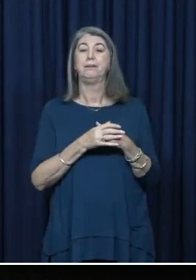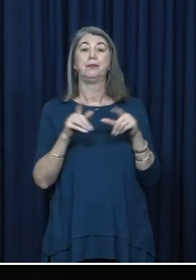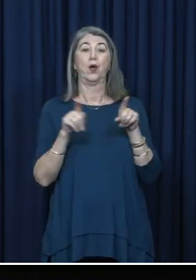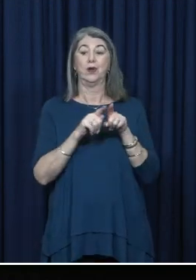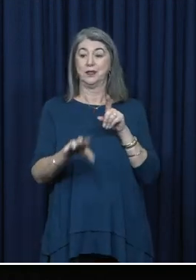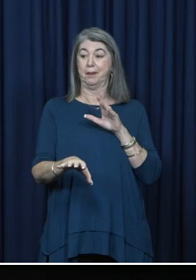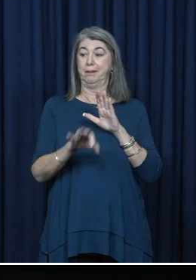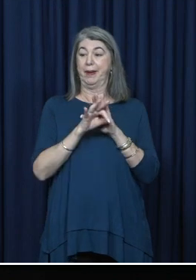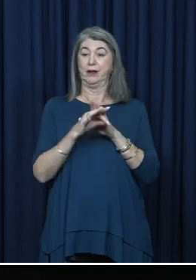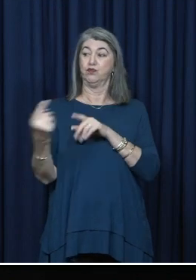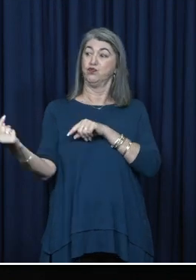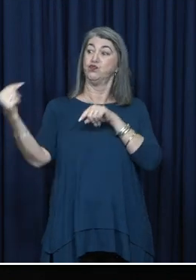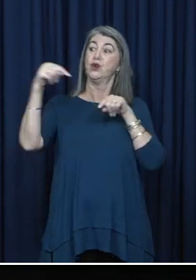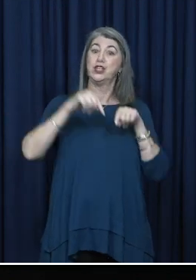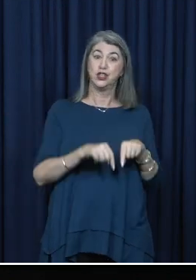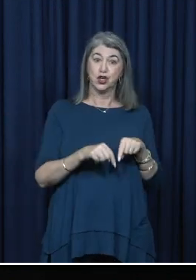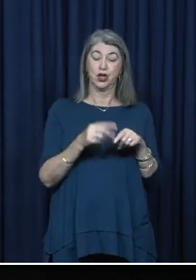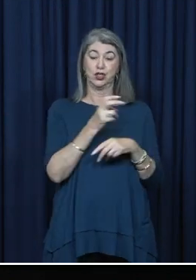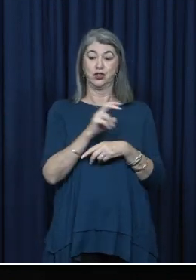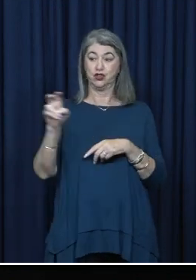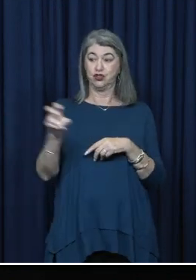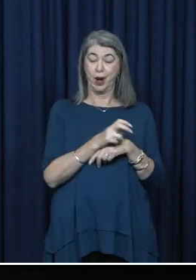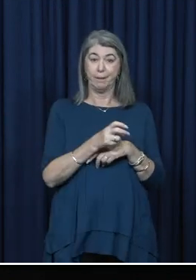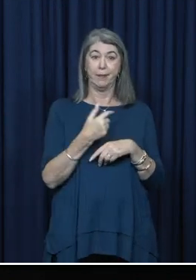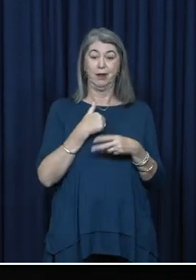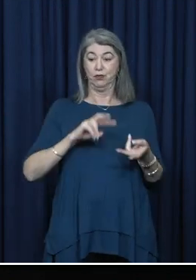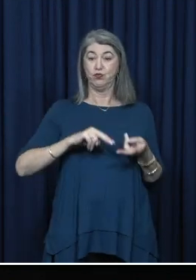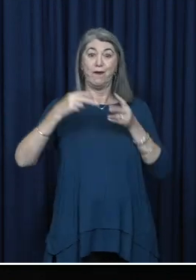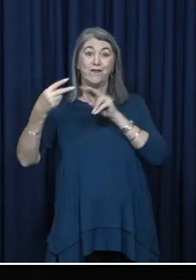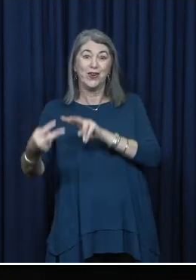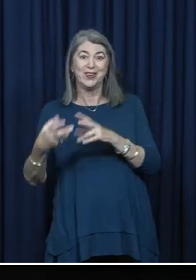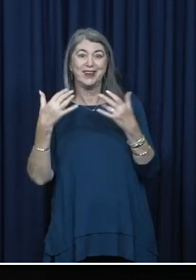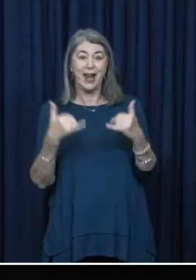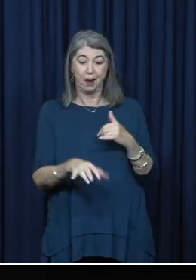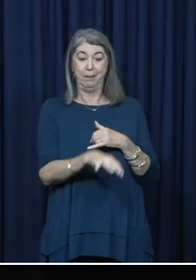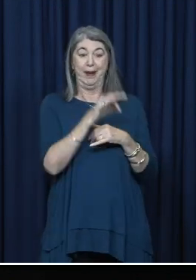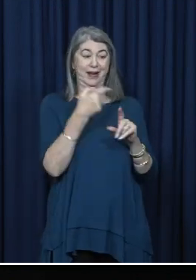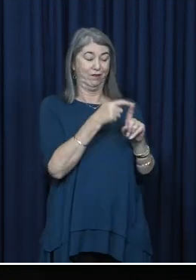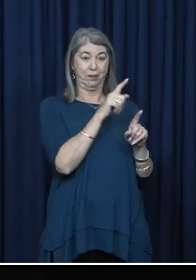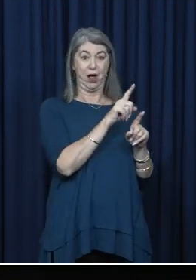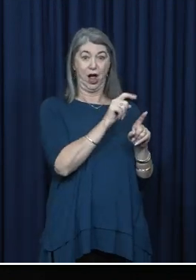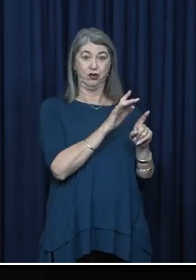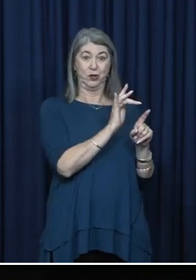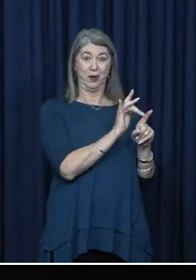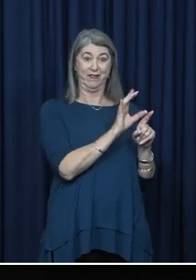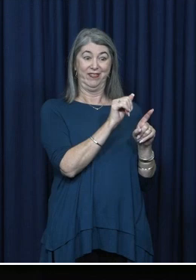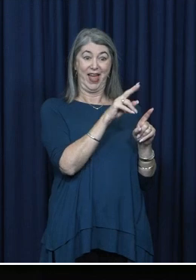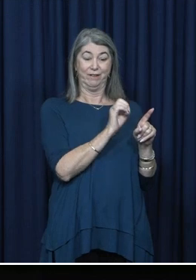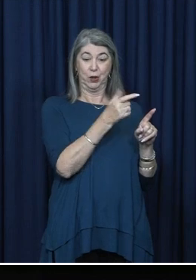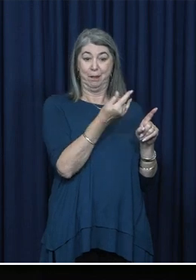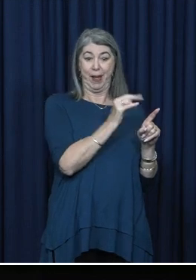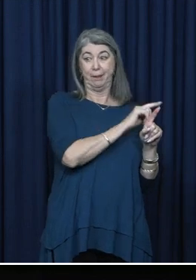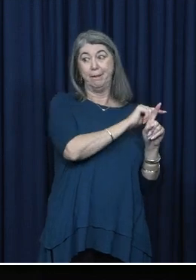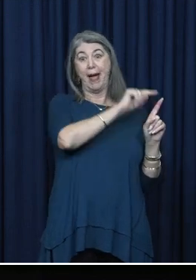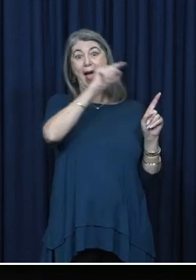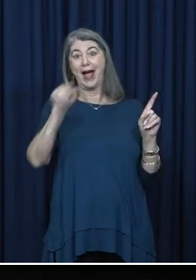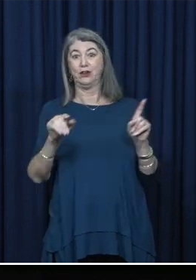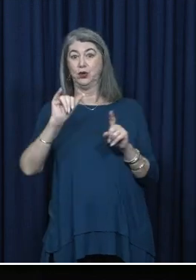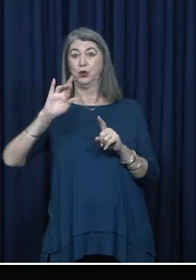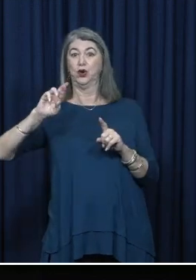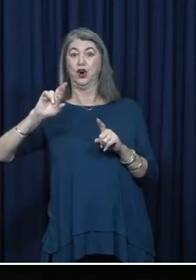my return trip. It took my trip and reversed it. Now I want to be picked up from 125th Avenue in Pelham to go back to